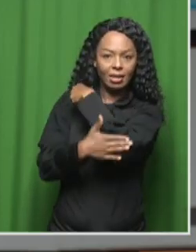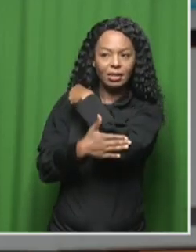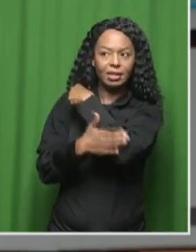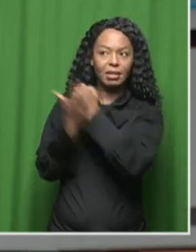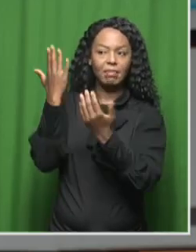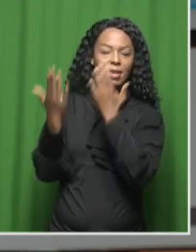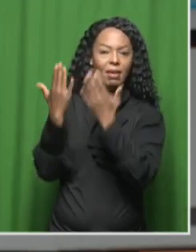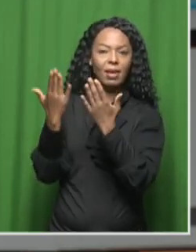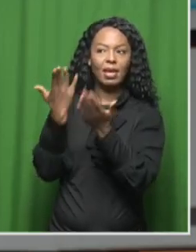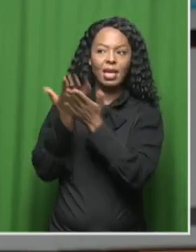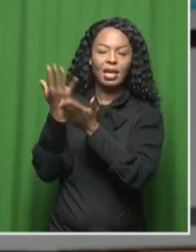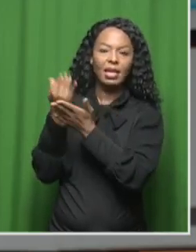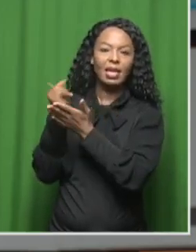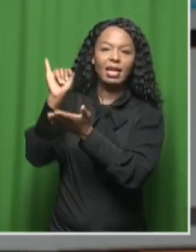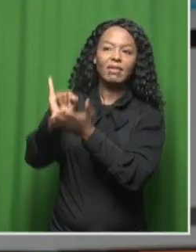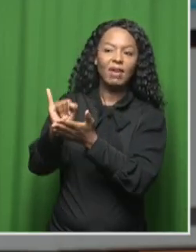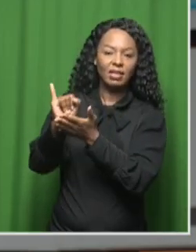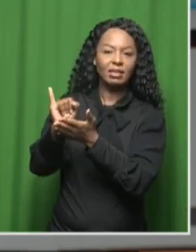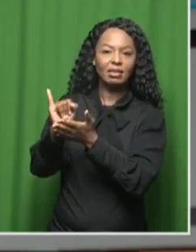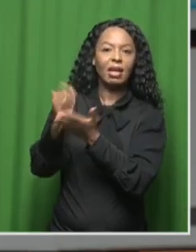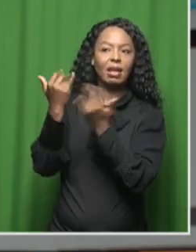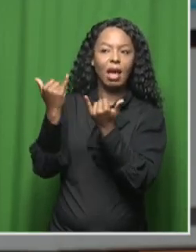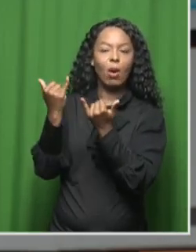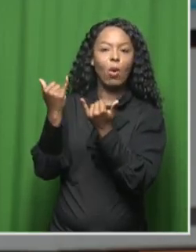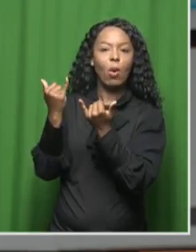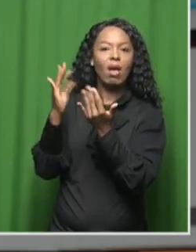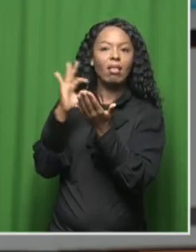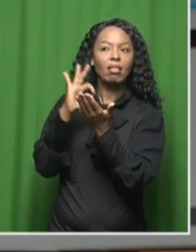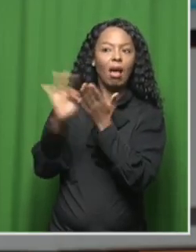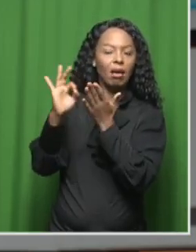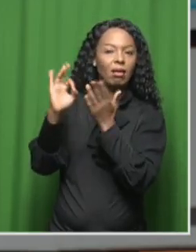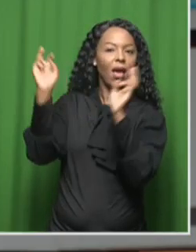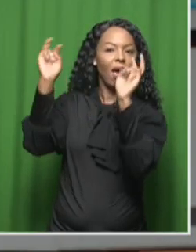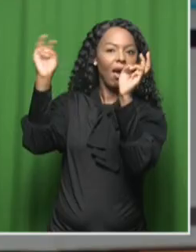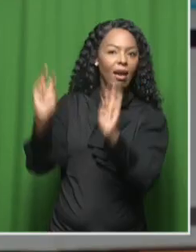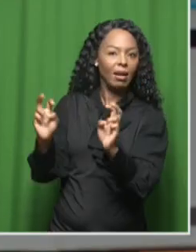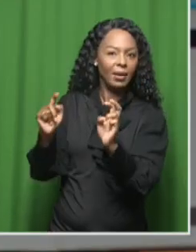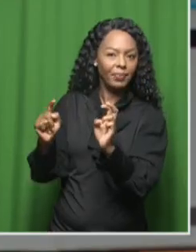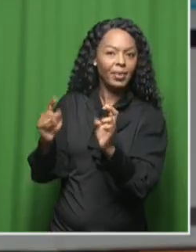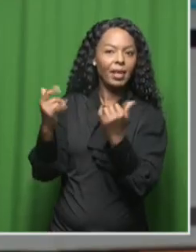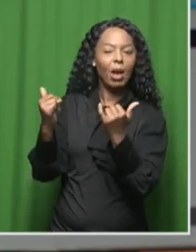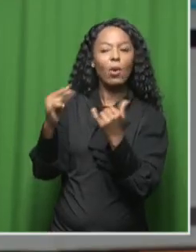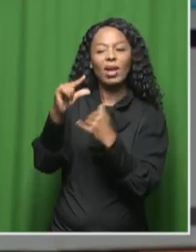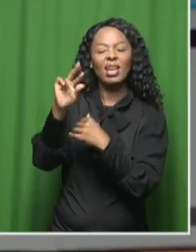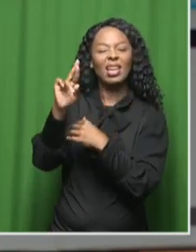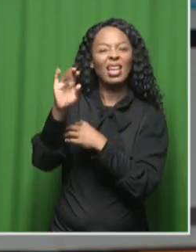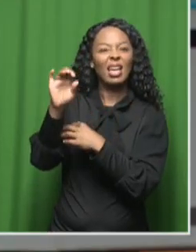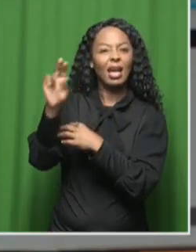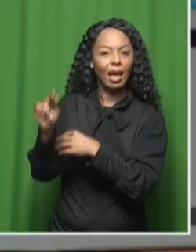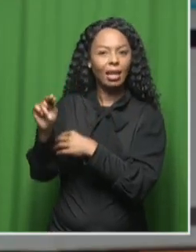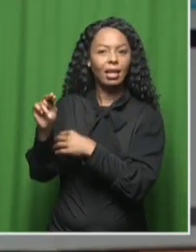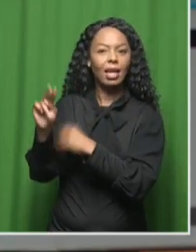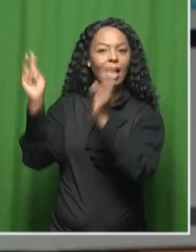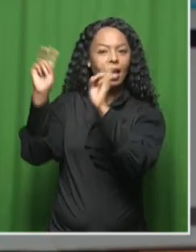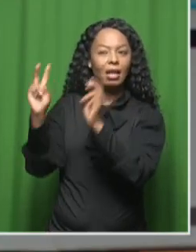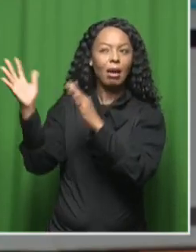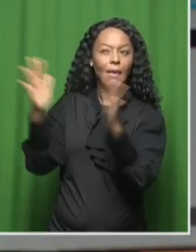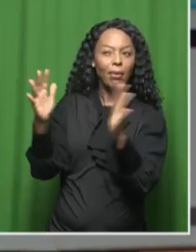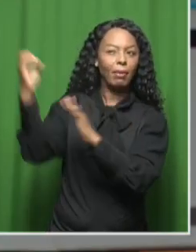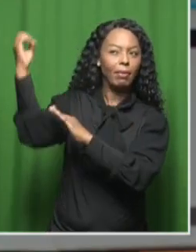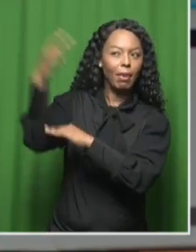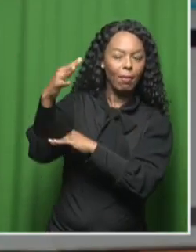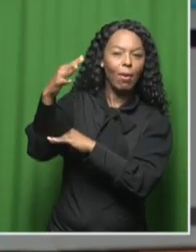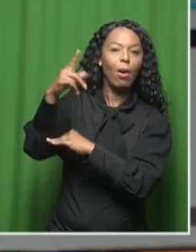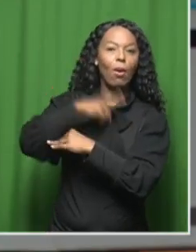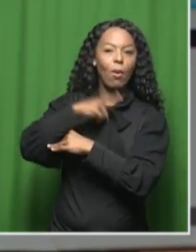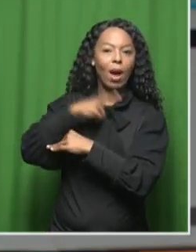to invest in green energy projects in South Africa. So it may help South Africa to build a big solar farm because it may be a